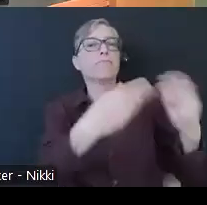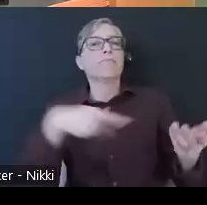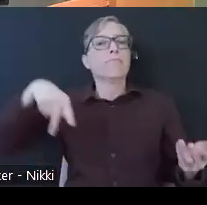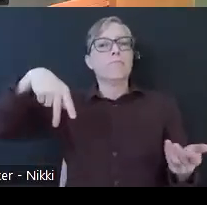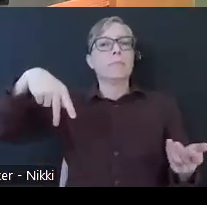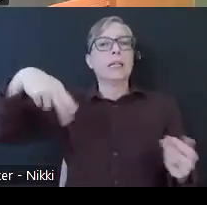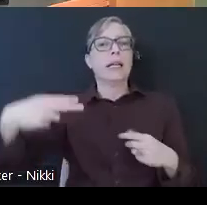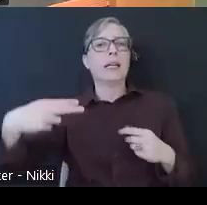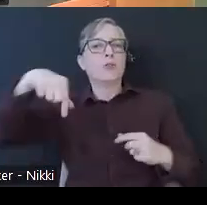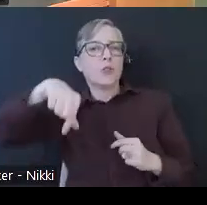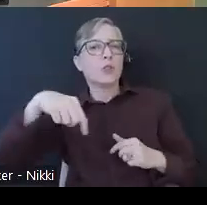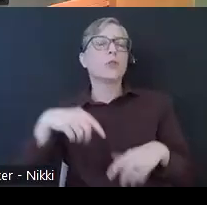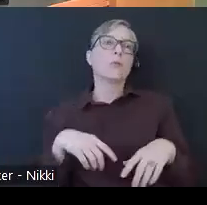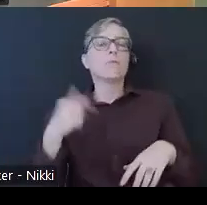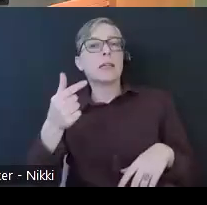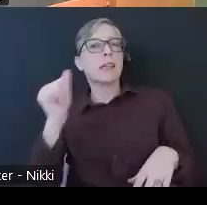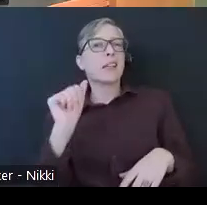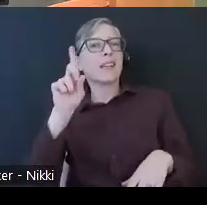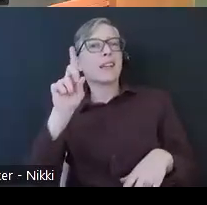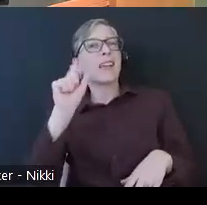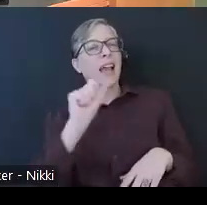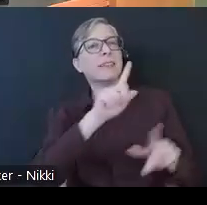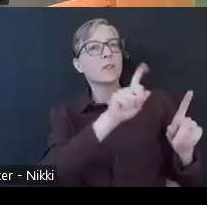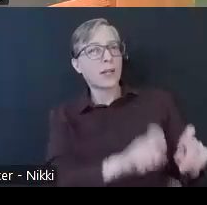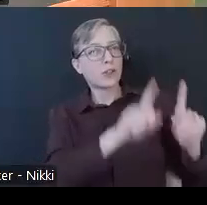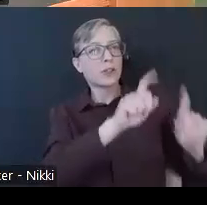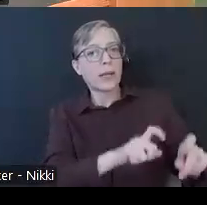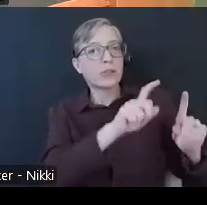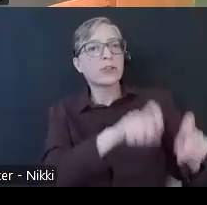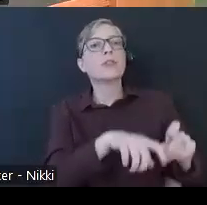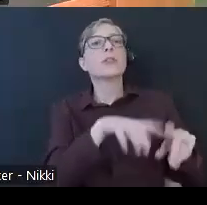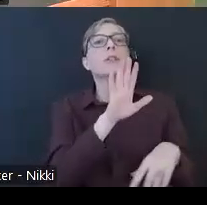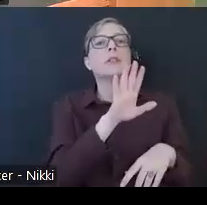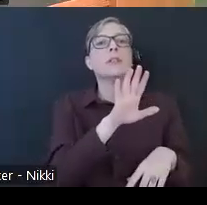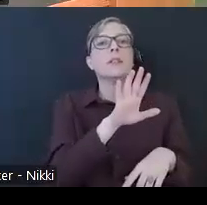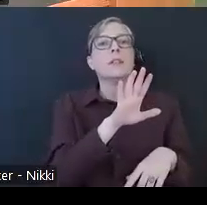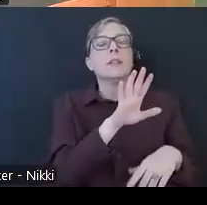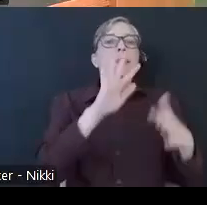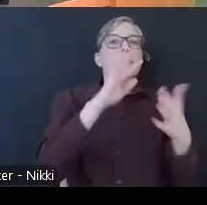a weekly case review meetings, and then send recommendations